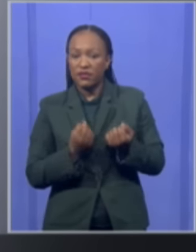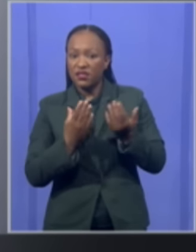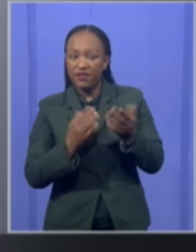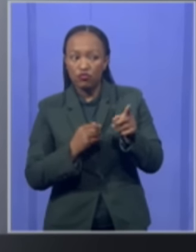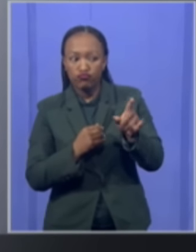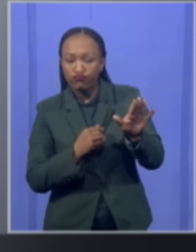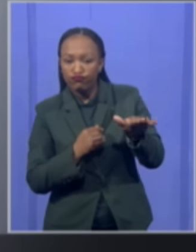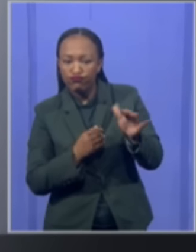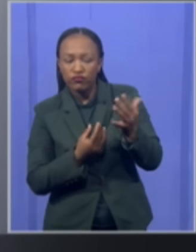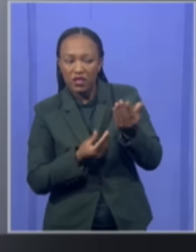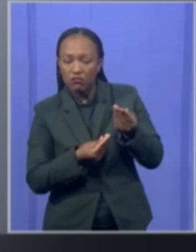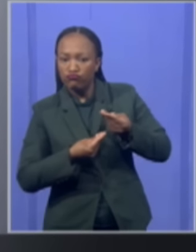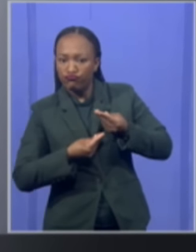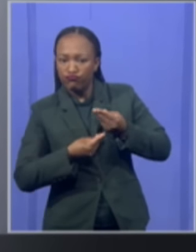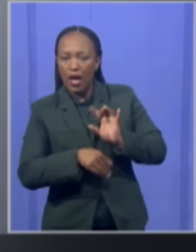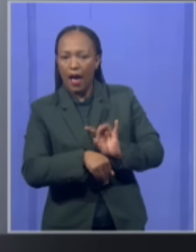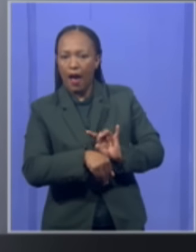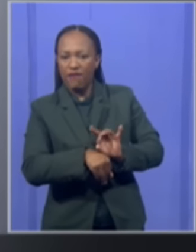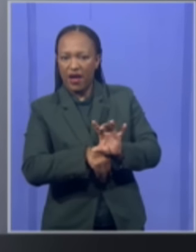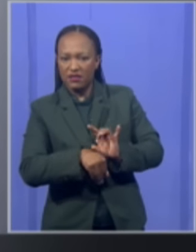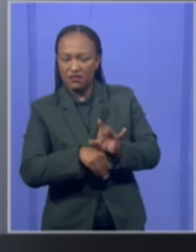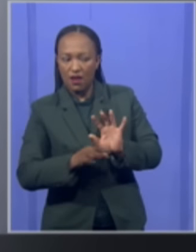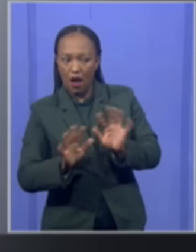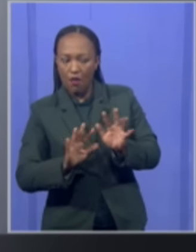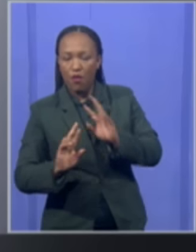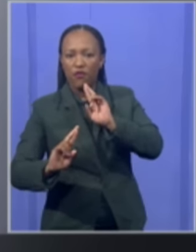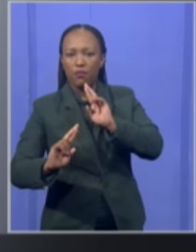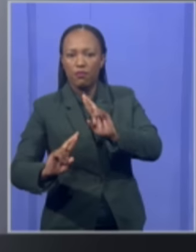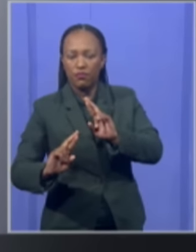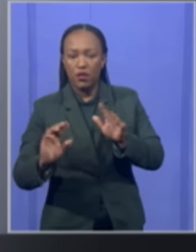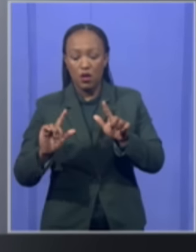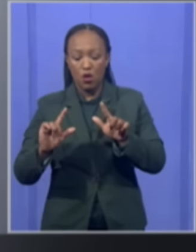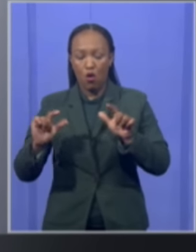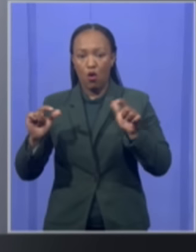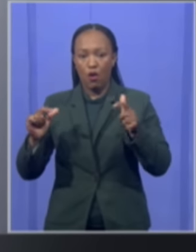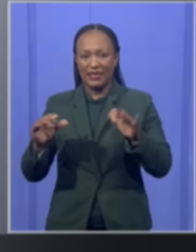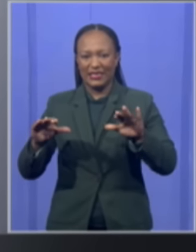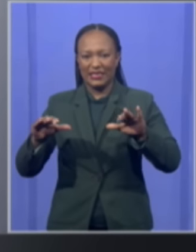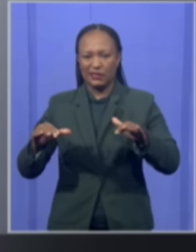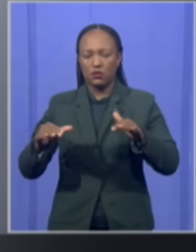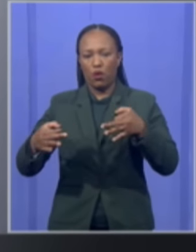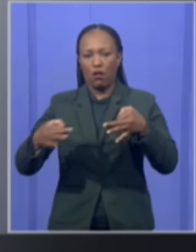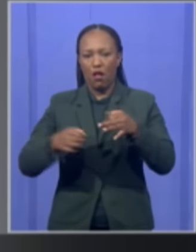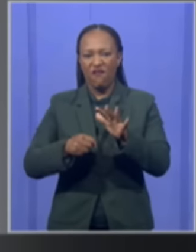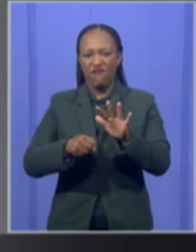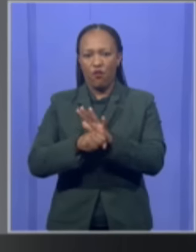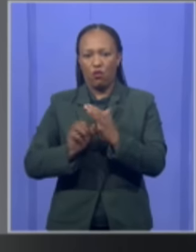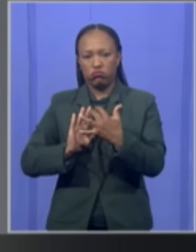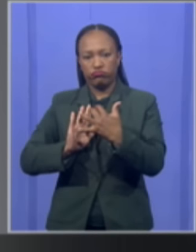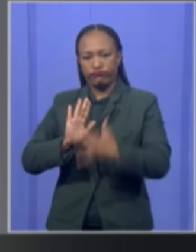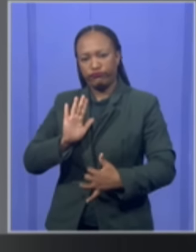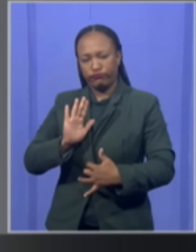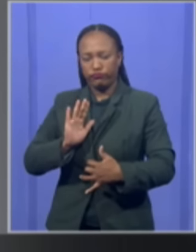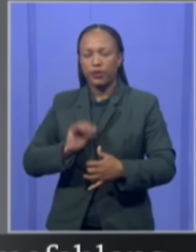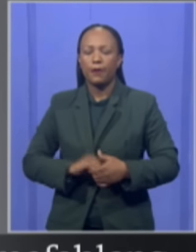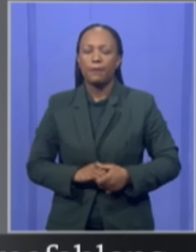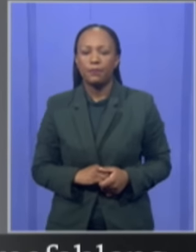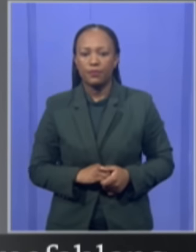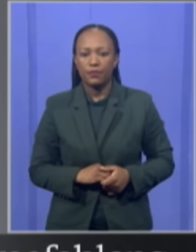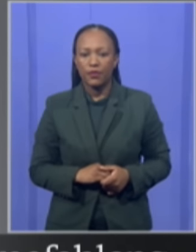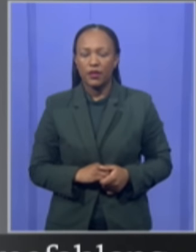guidelines through this report, but the ad hoc committee itself will detail the exact terms of reference. What for